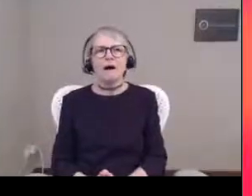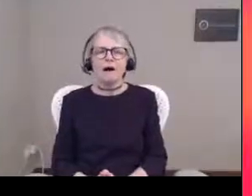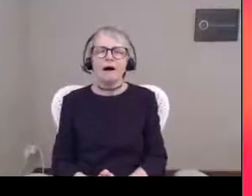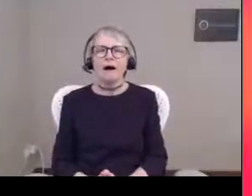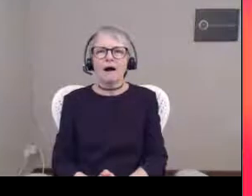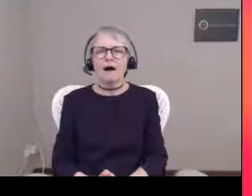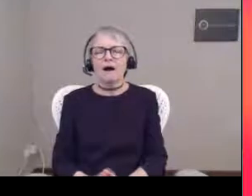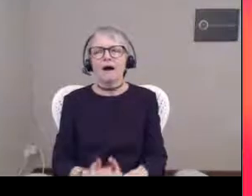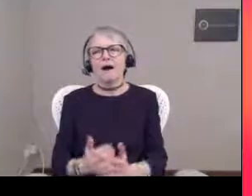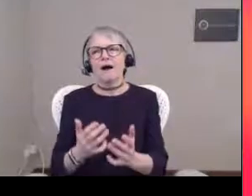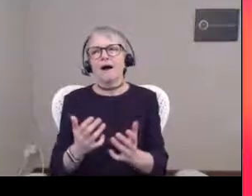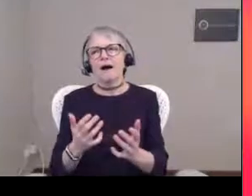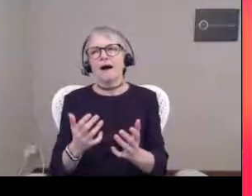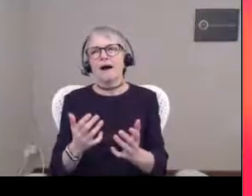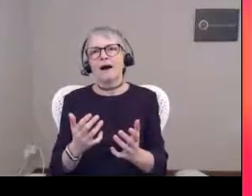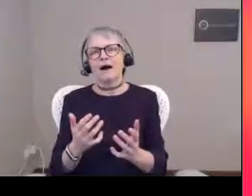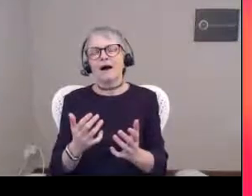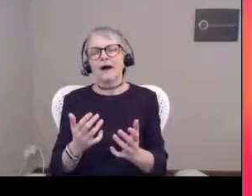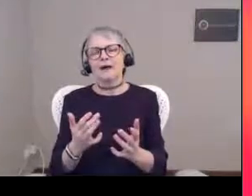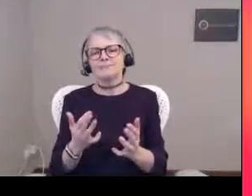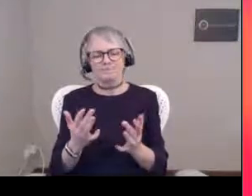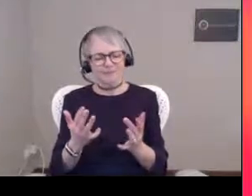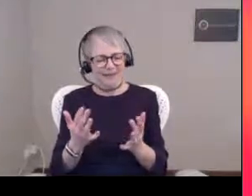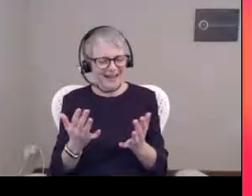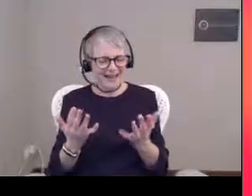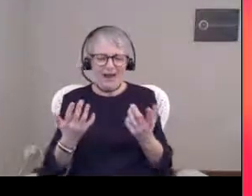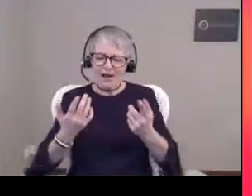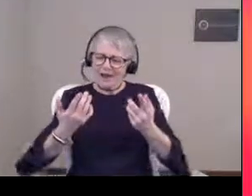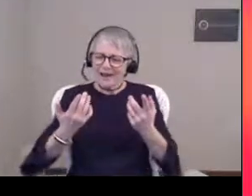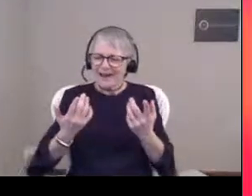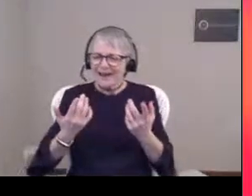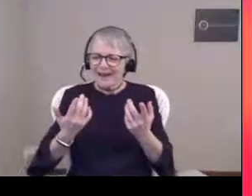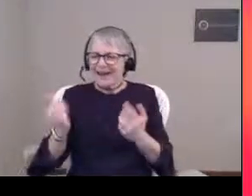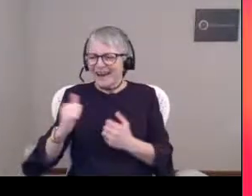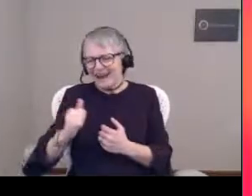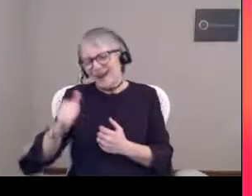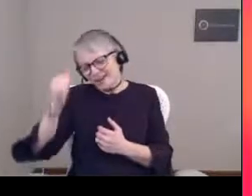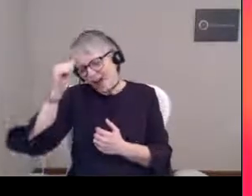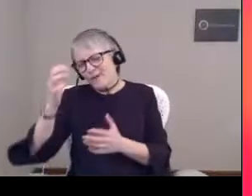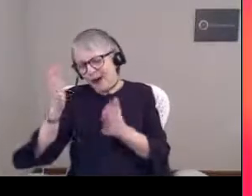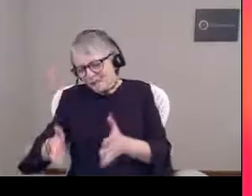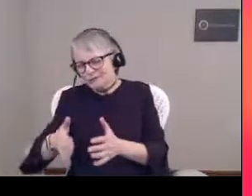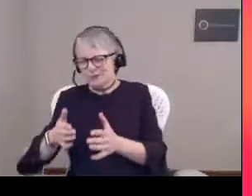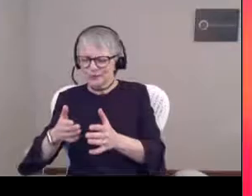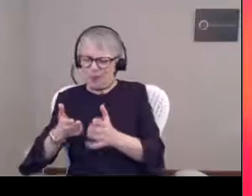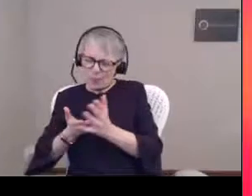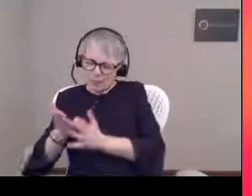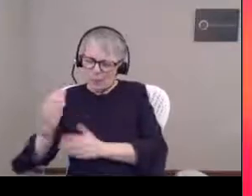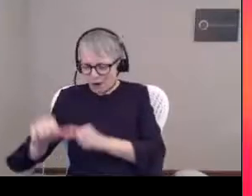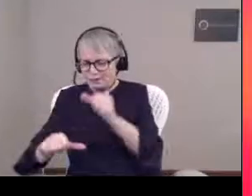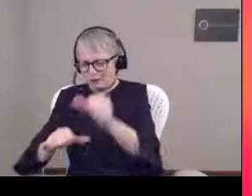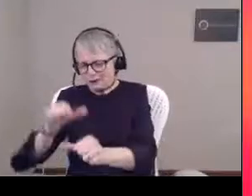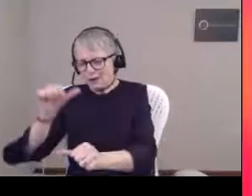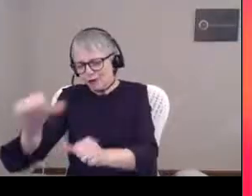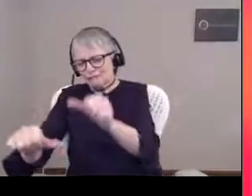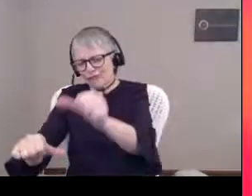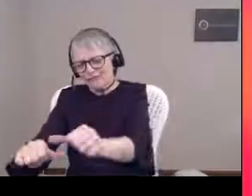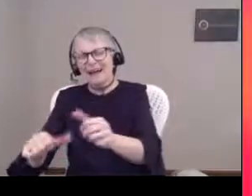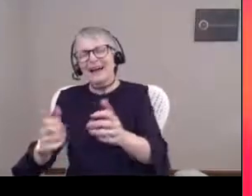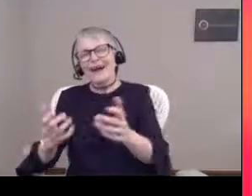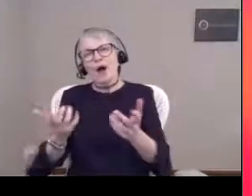are, all companies sometimes we have that system where you have to apply for a system and go through that stuff. We are trying to change and evolve with